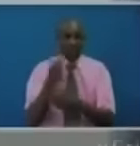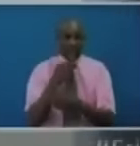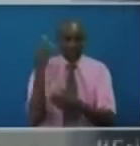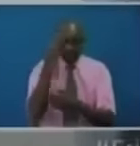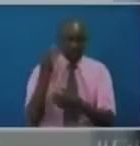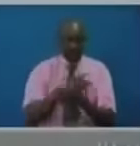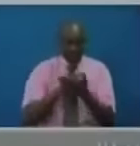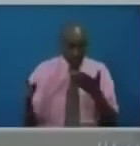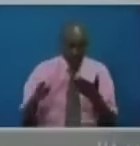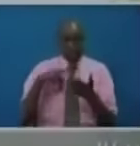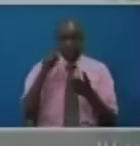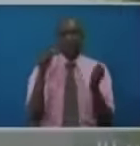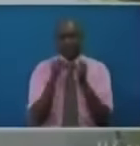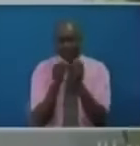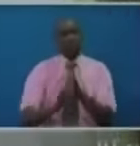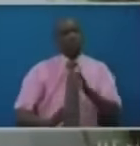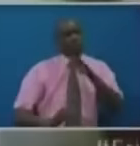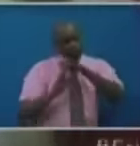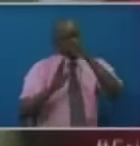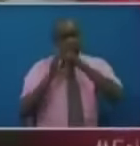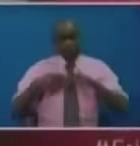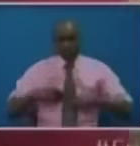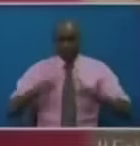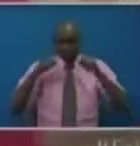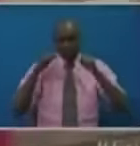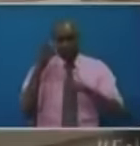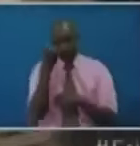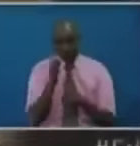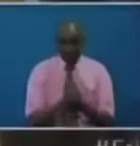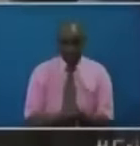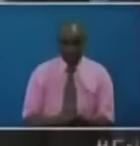From meetings with Burundi's top leadership...